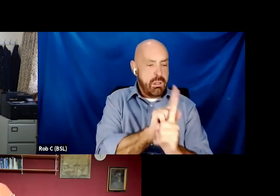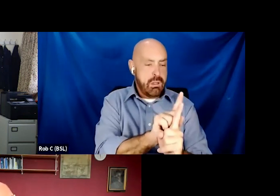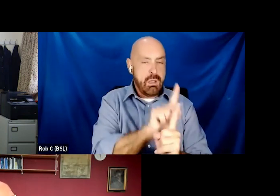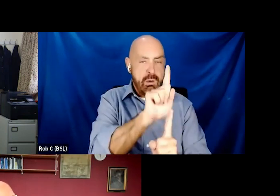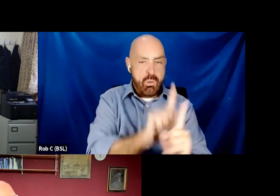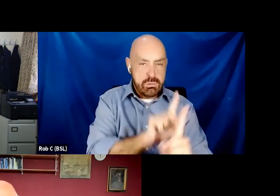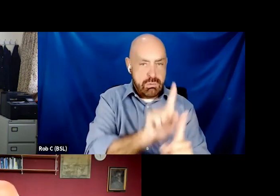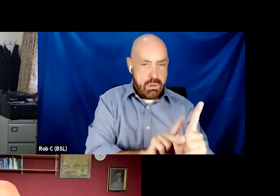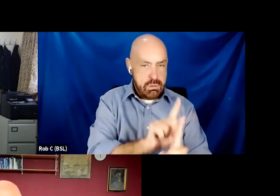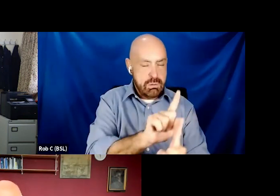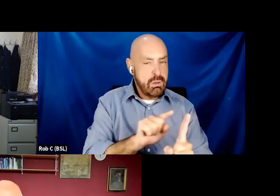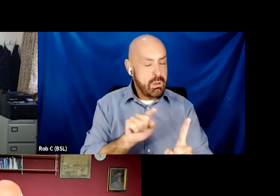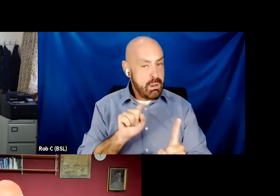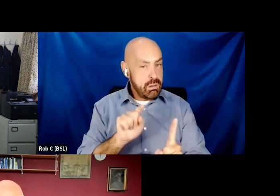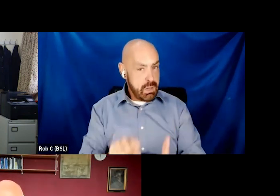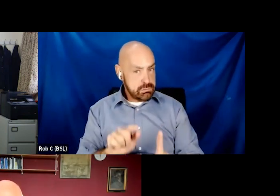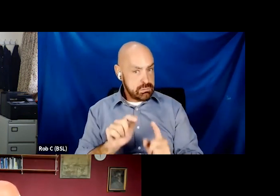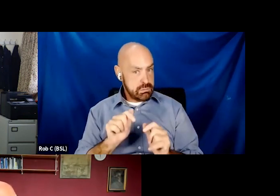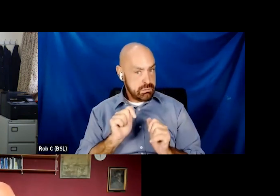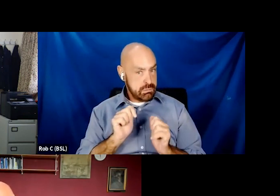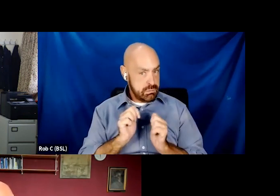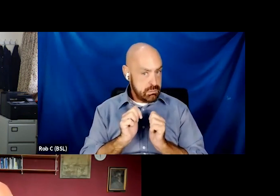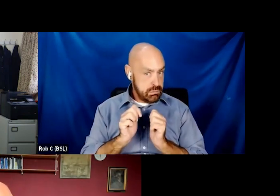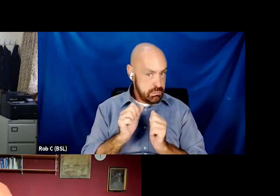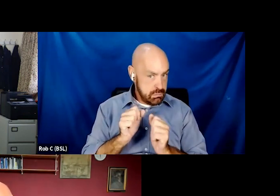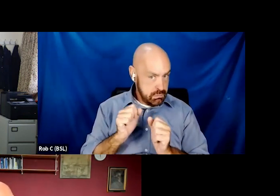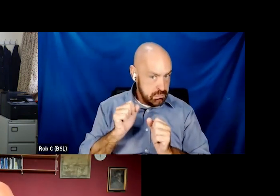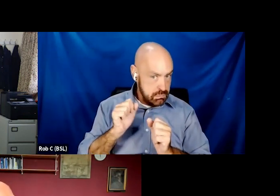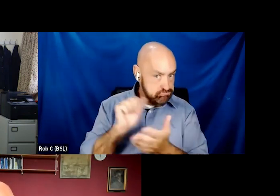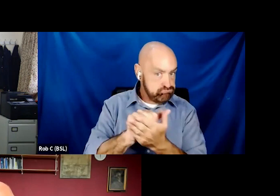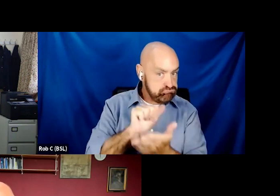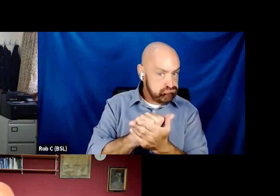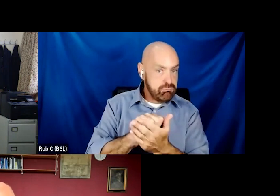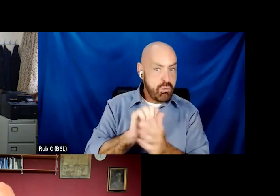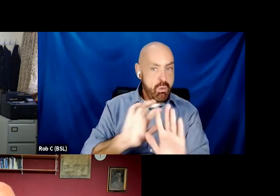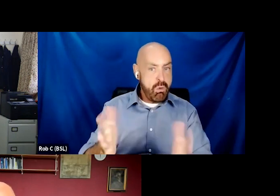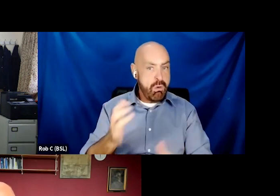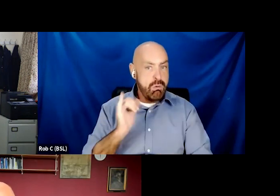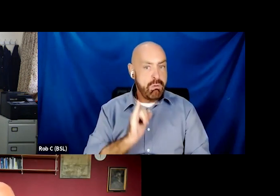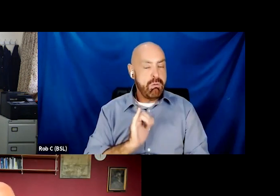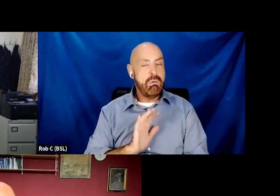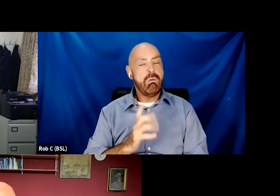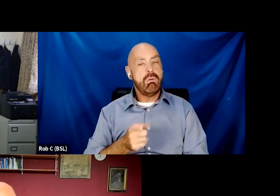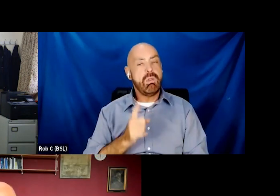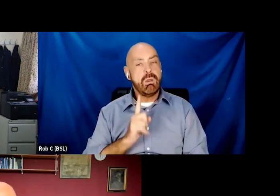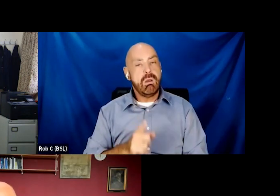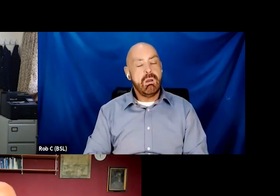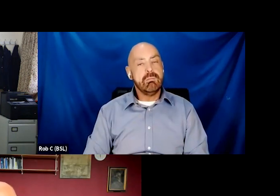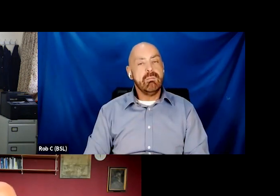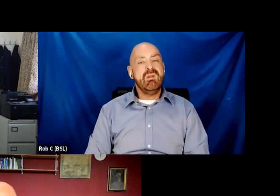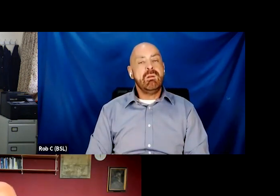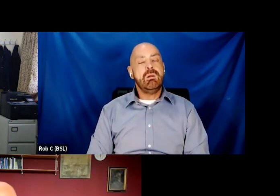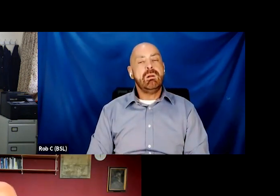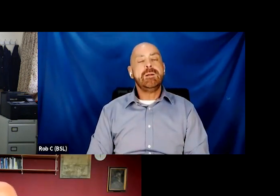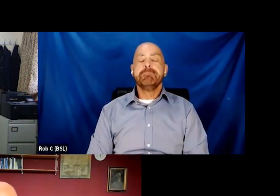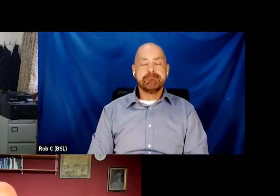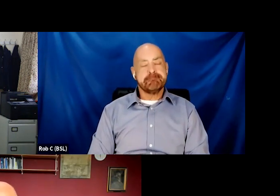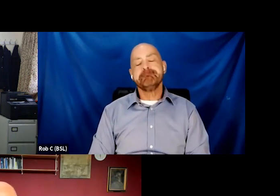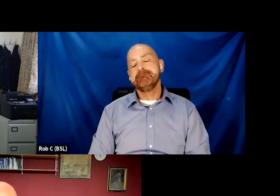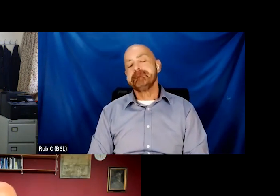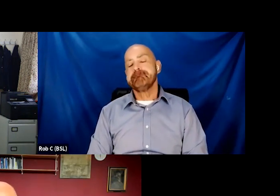a valid inference from what you have presented? Yes, and I think particularly